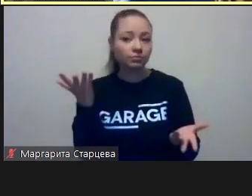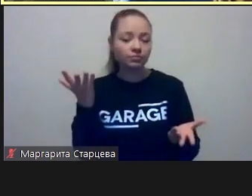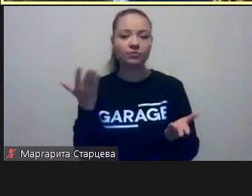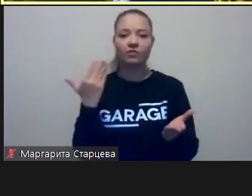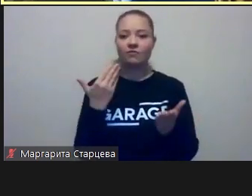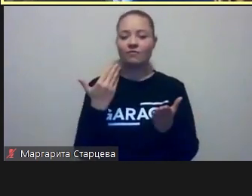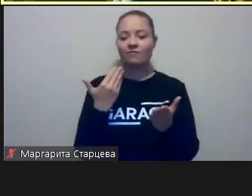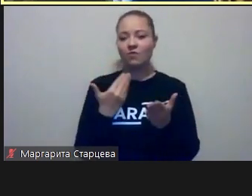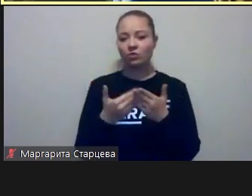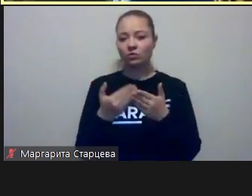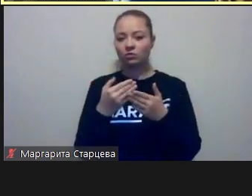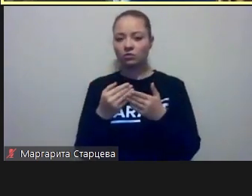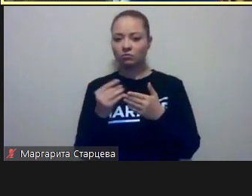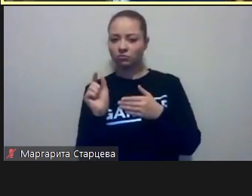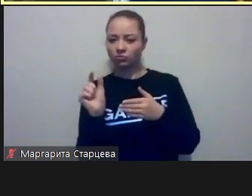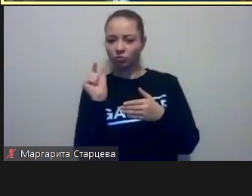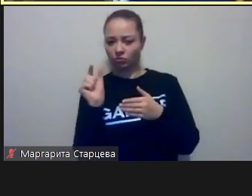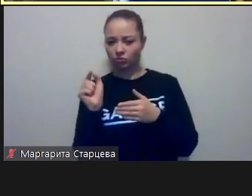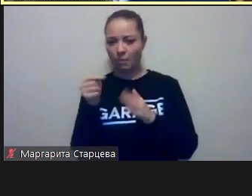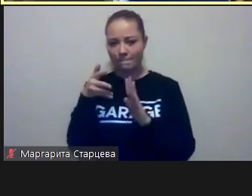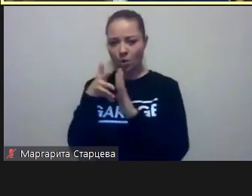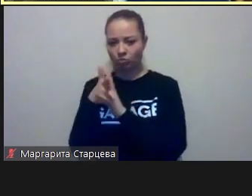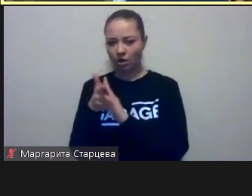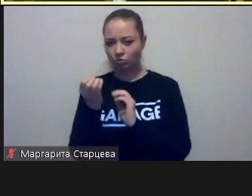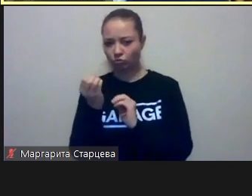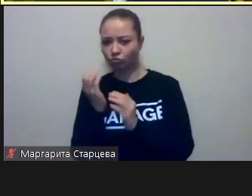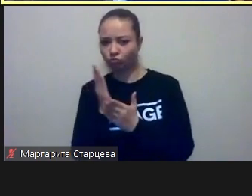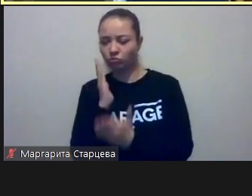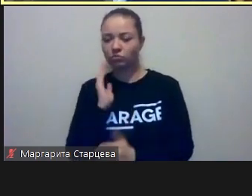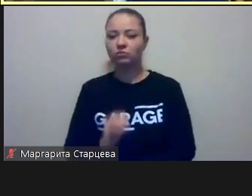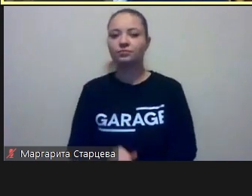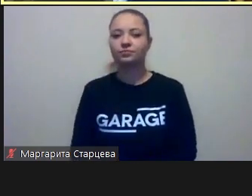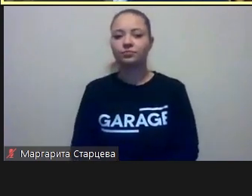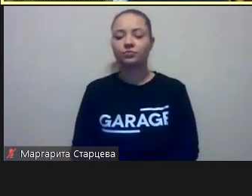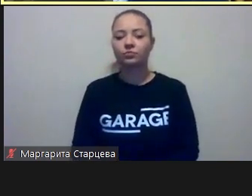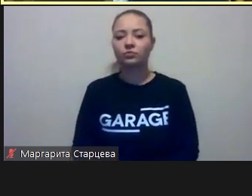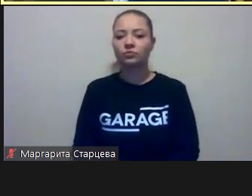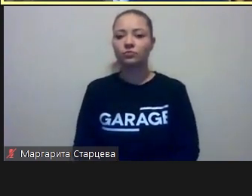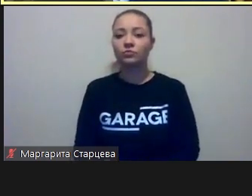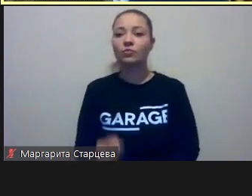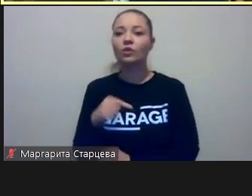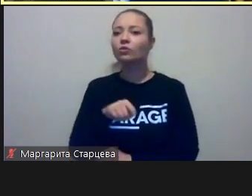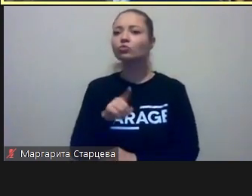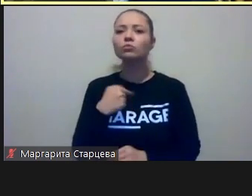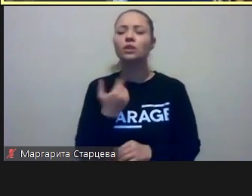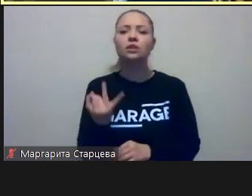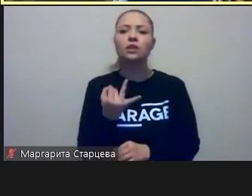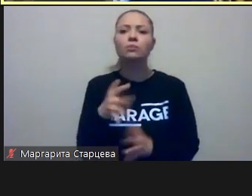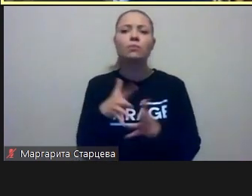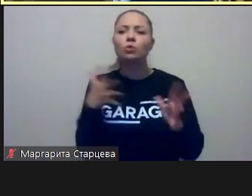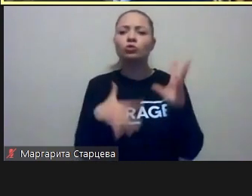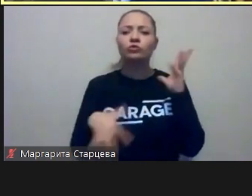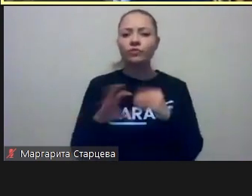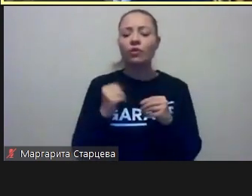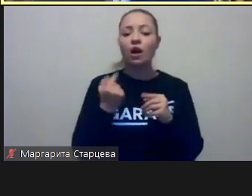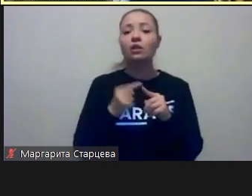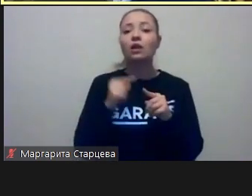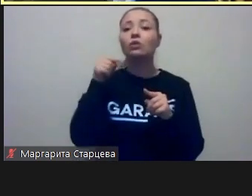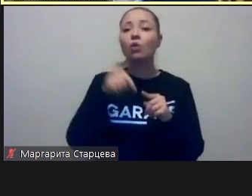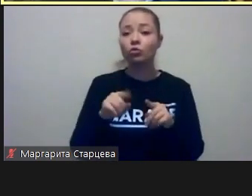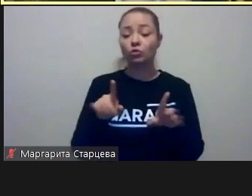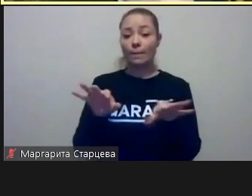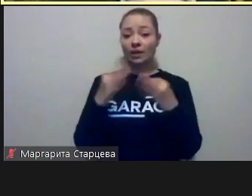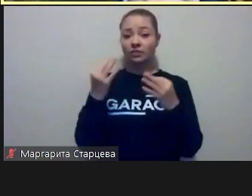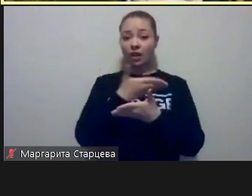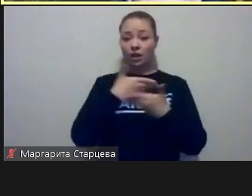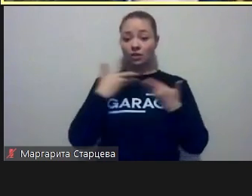that I'm engaging more is the one that we could allow also to do a long-term journey, day and night. And this is why I'm very enthusiastic about that.